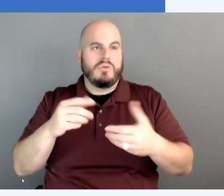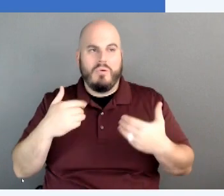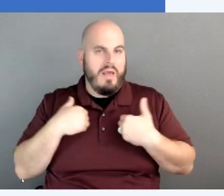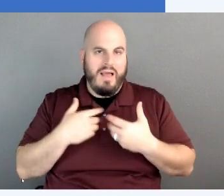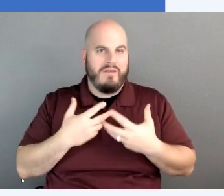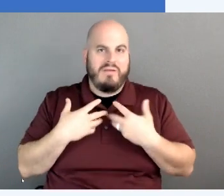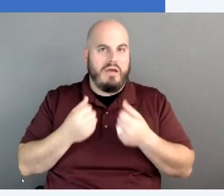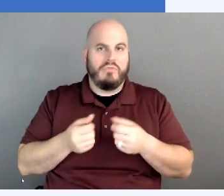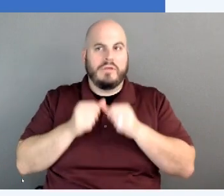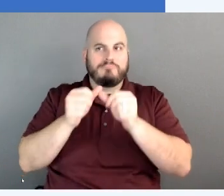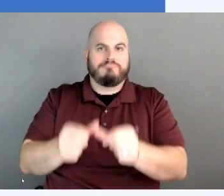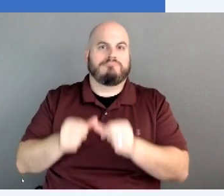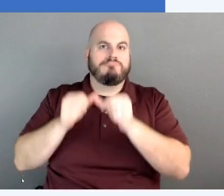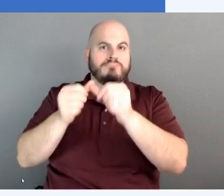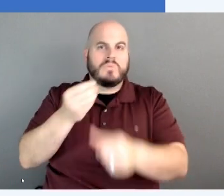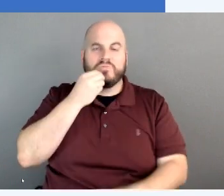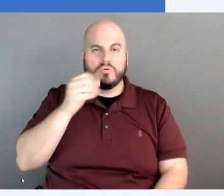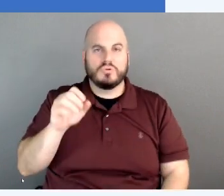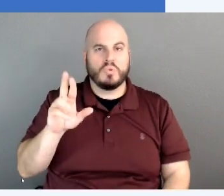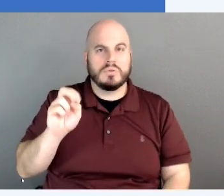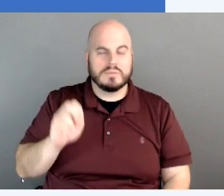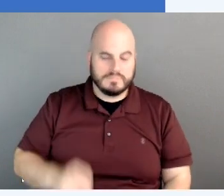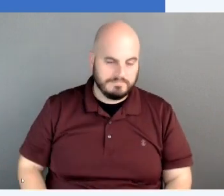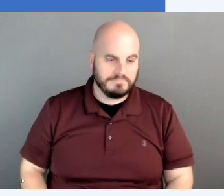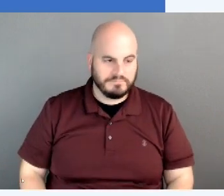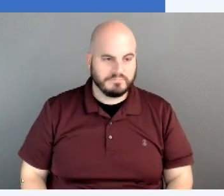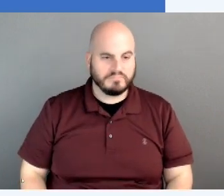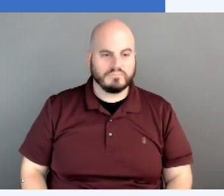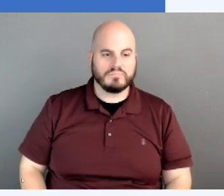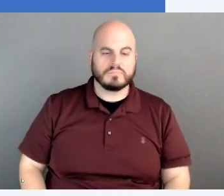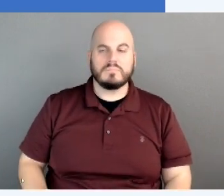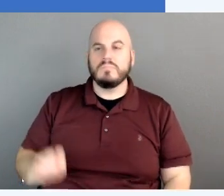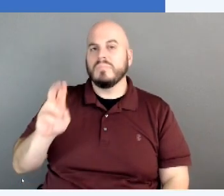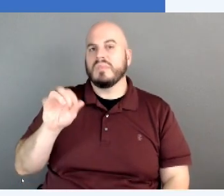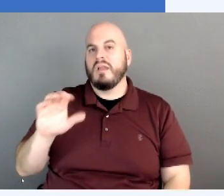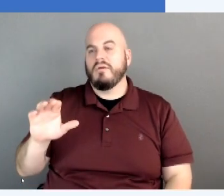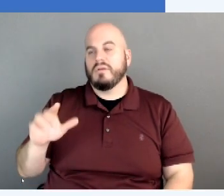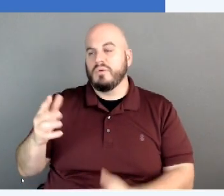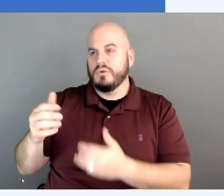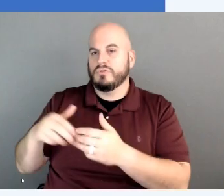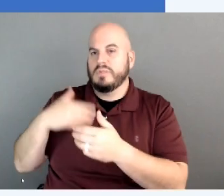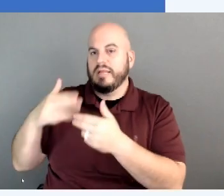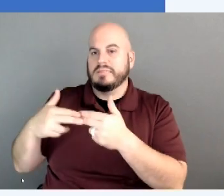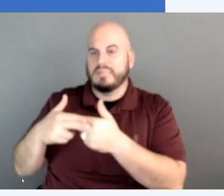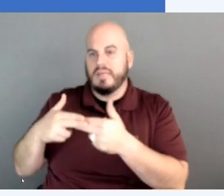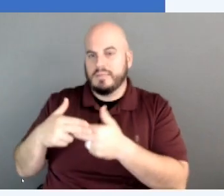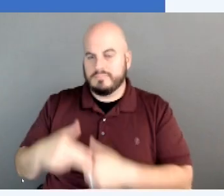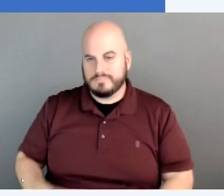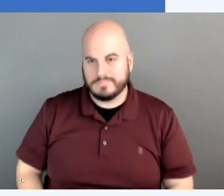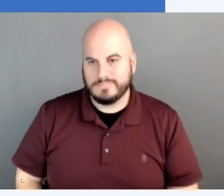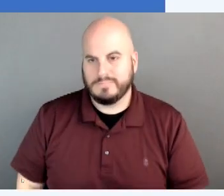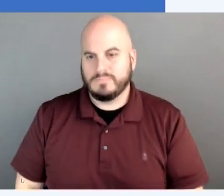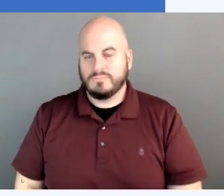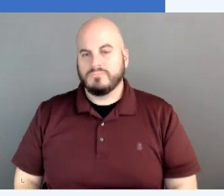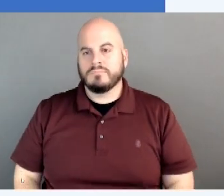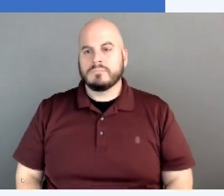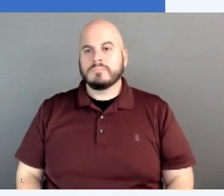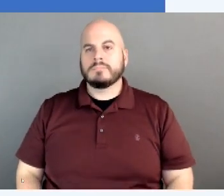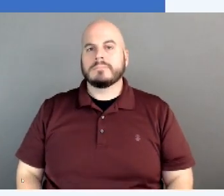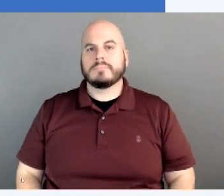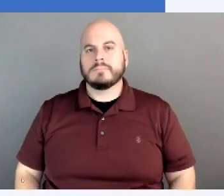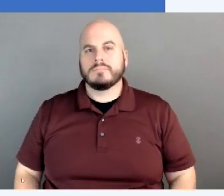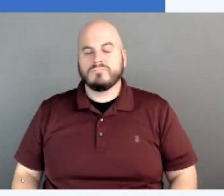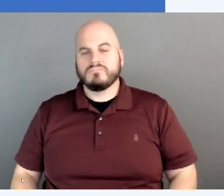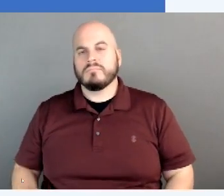work, but also expand upon it and build upon it. So Eric, if you want to do the next slide, that'd be great. I know John